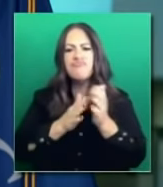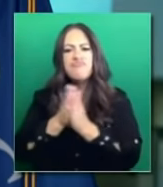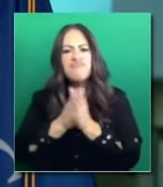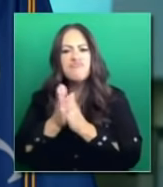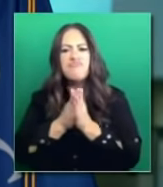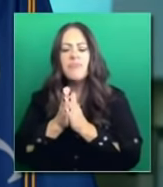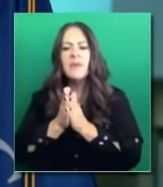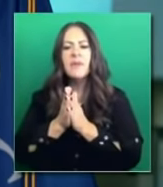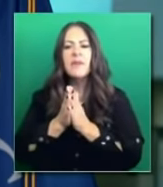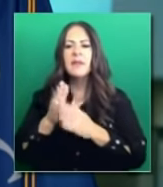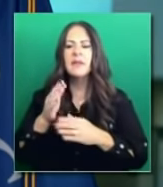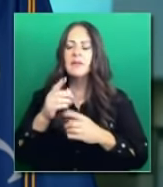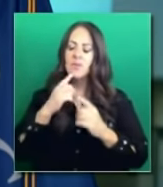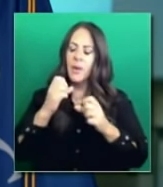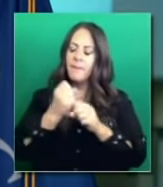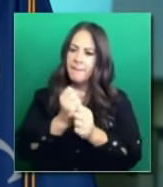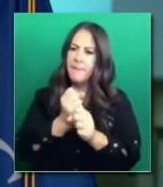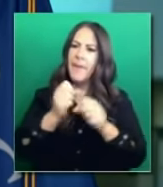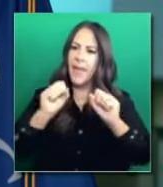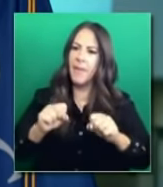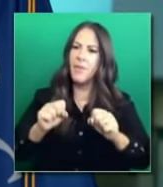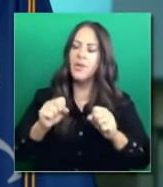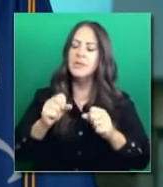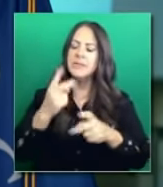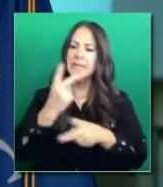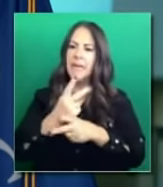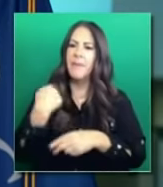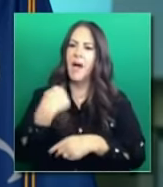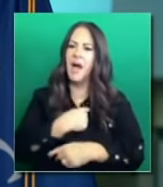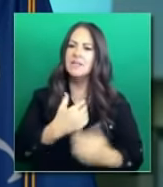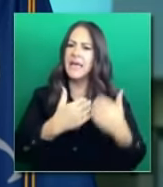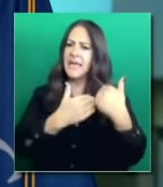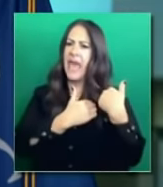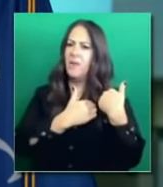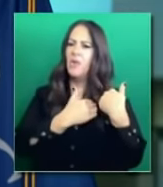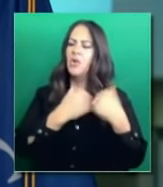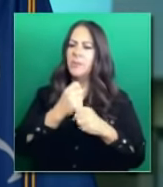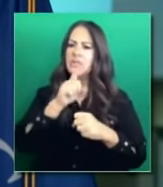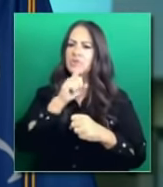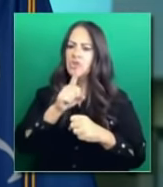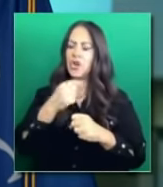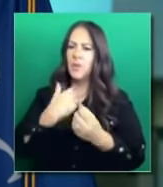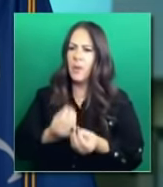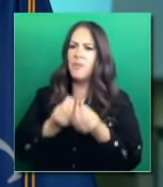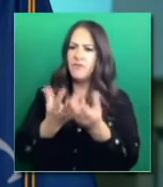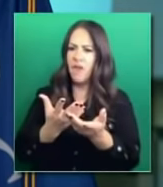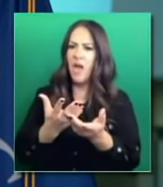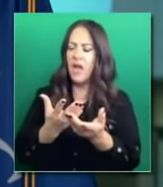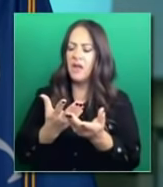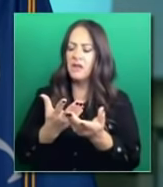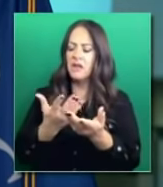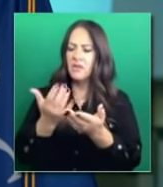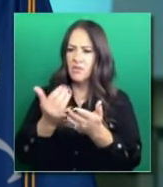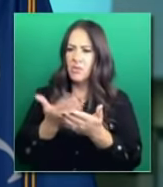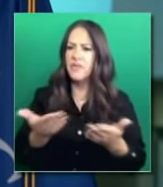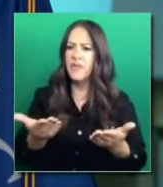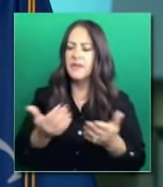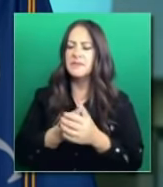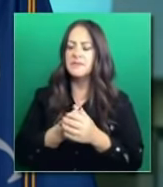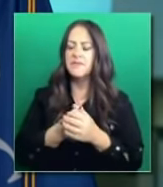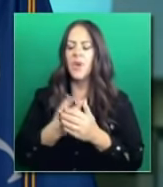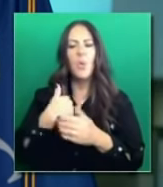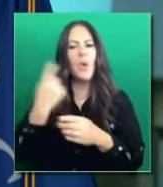to advance and to hold us to account in terms of the application implementation. So we continue those dialogues,